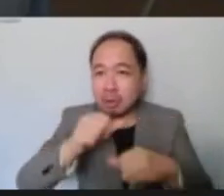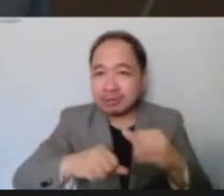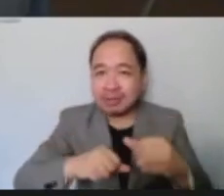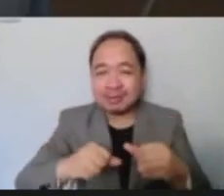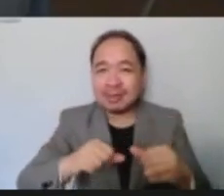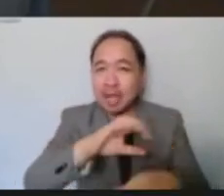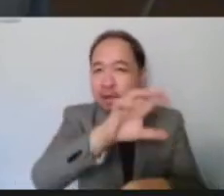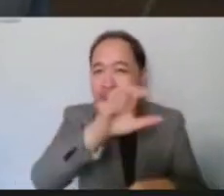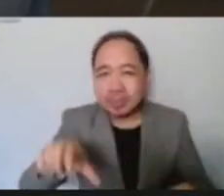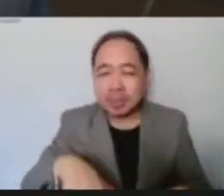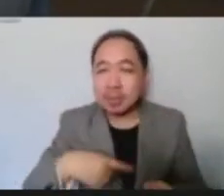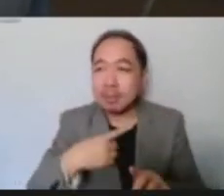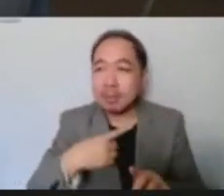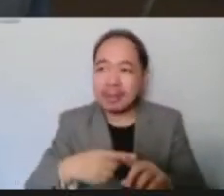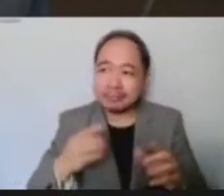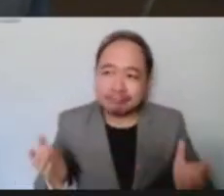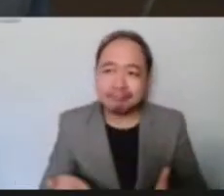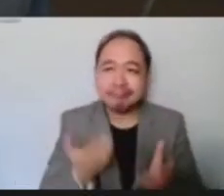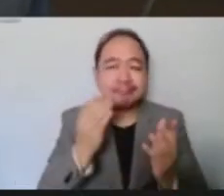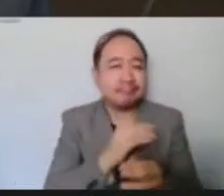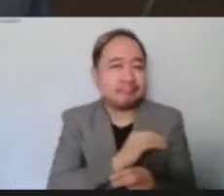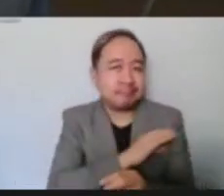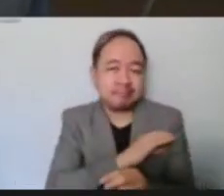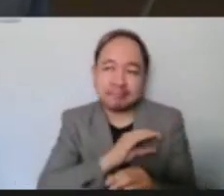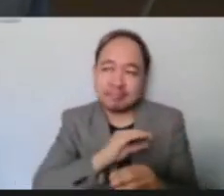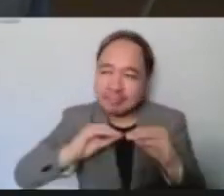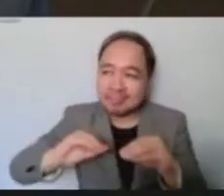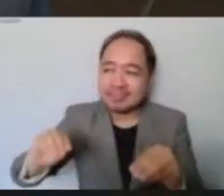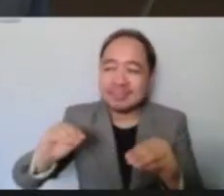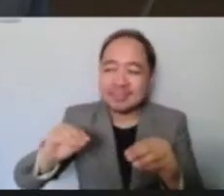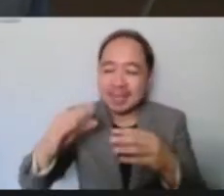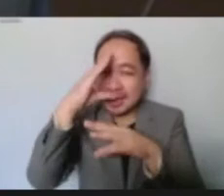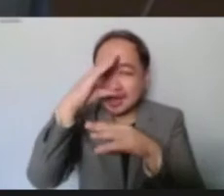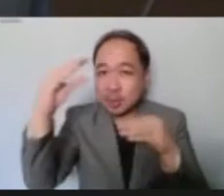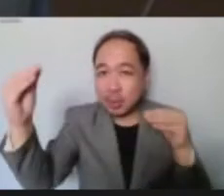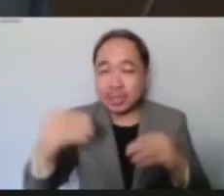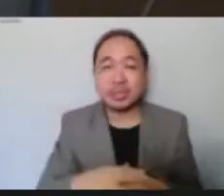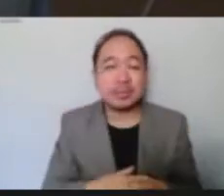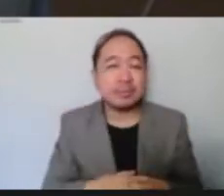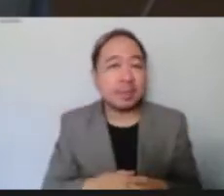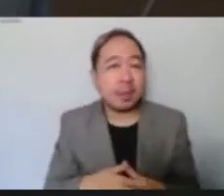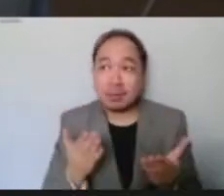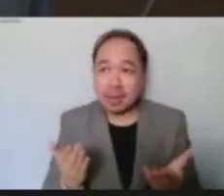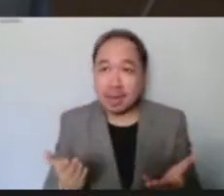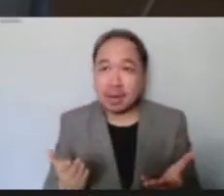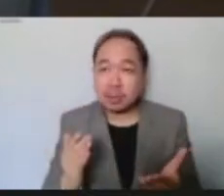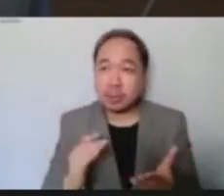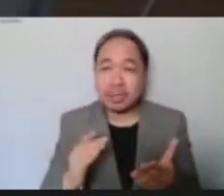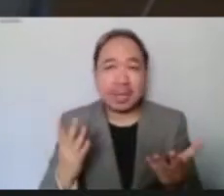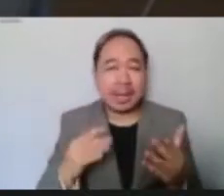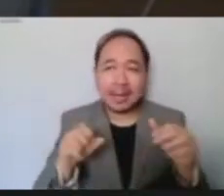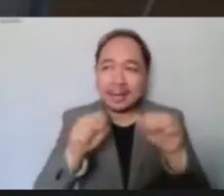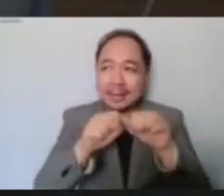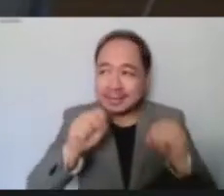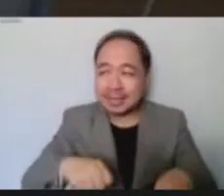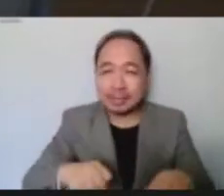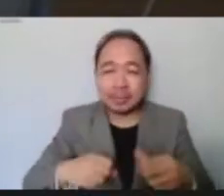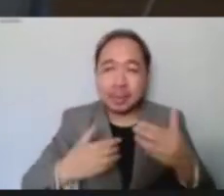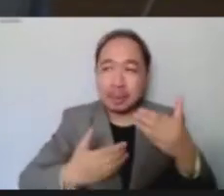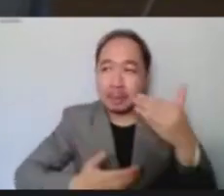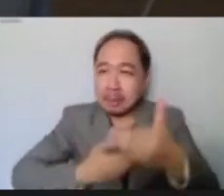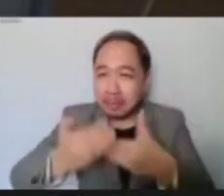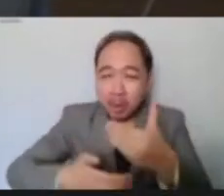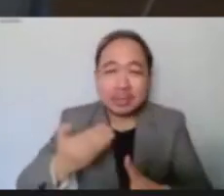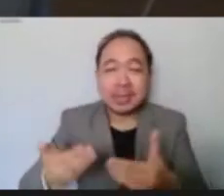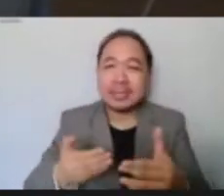mobilizing support for capacity building and knowledge sharing we agree that establishing compliance and assistance mechanisms are key